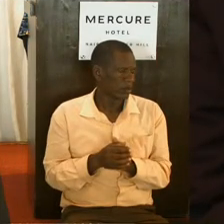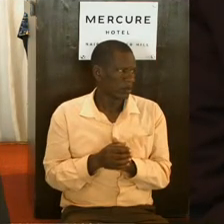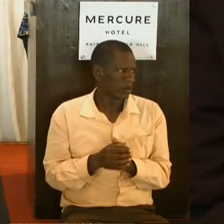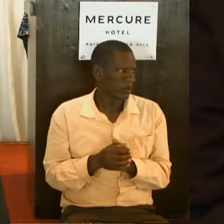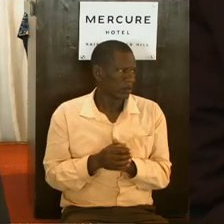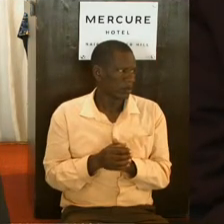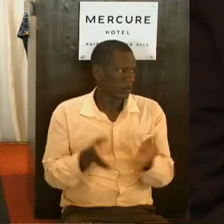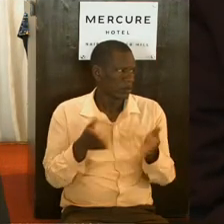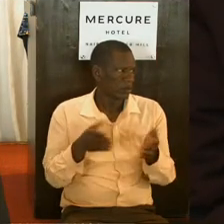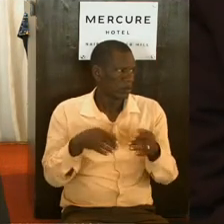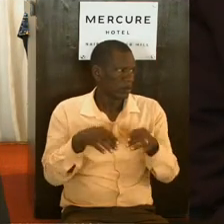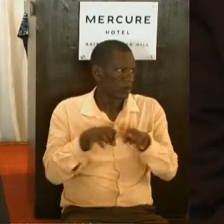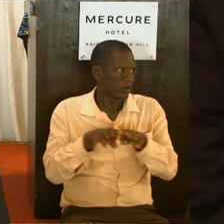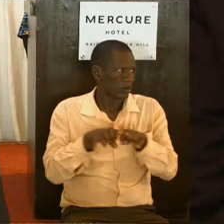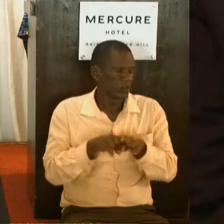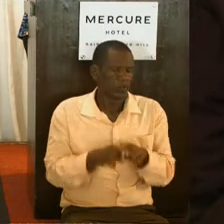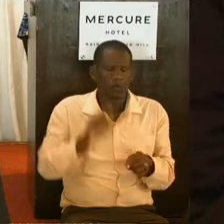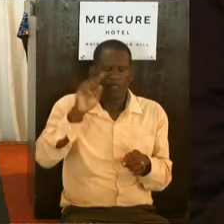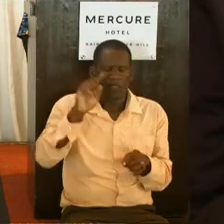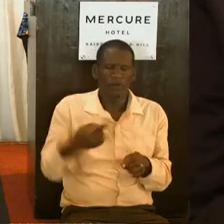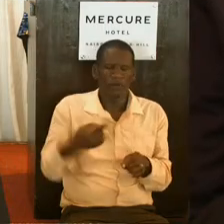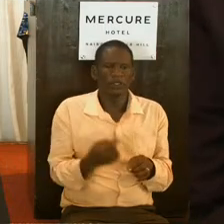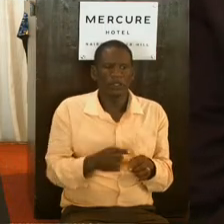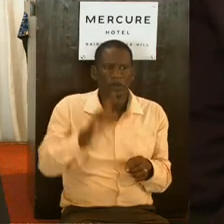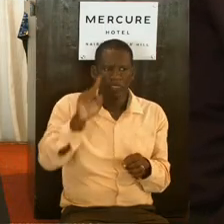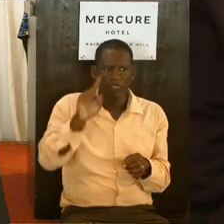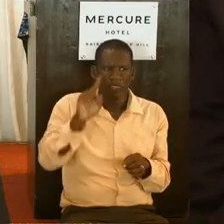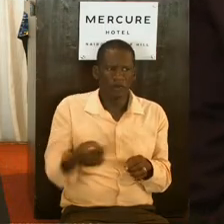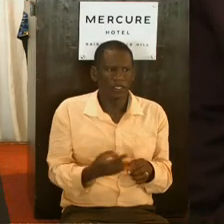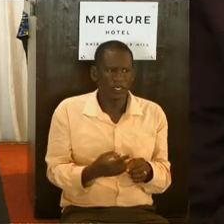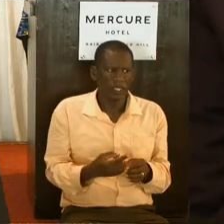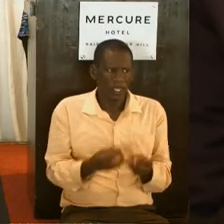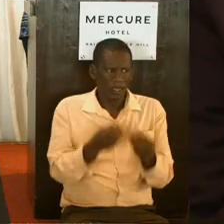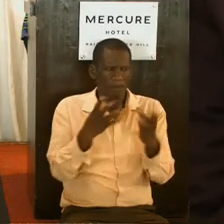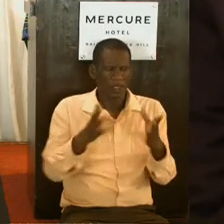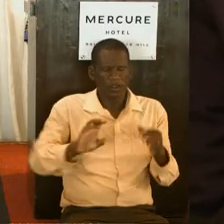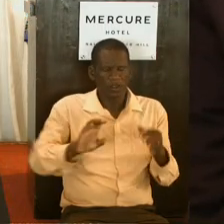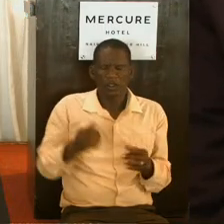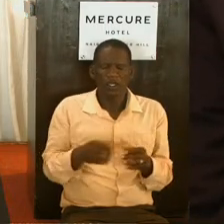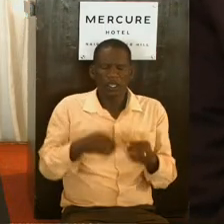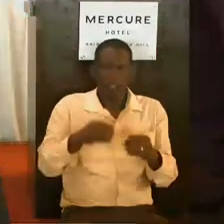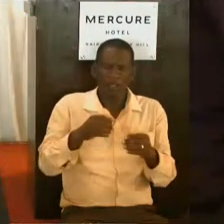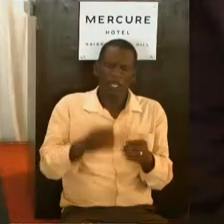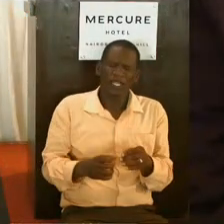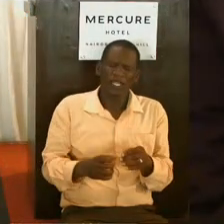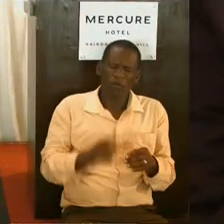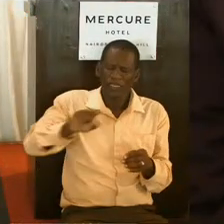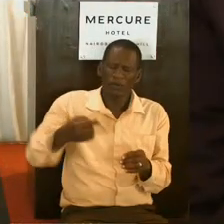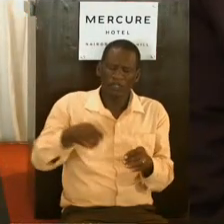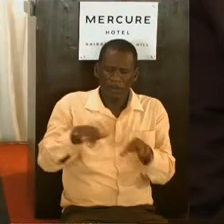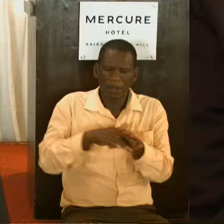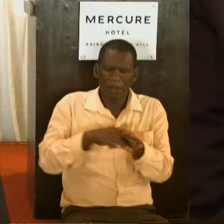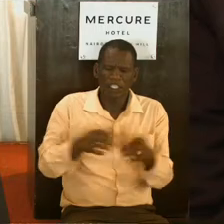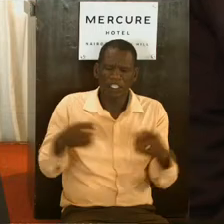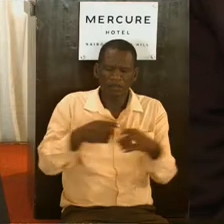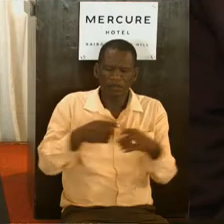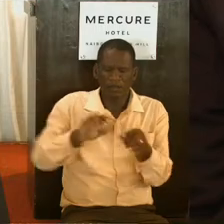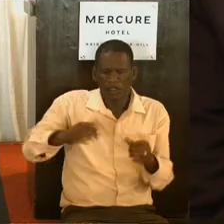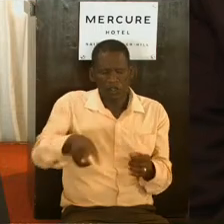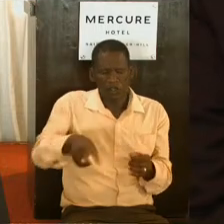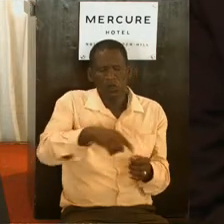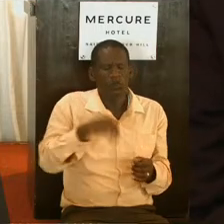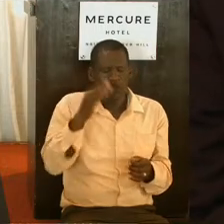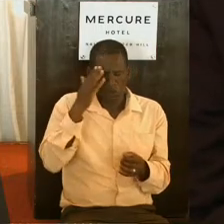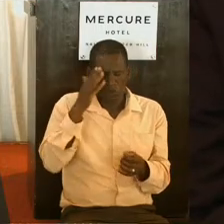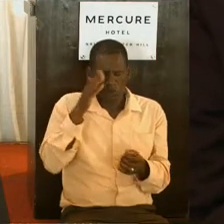at least 1000 in a majority of the counties we know